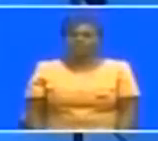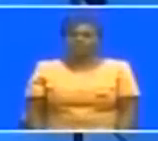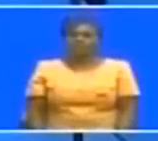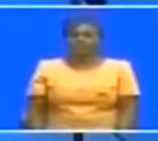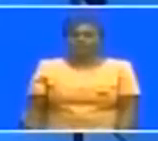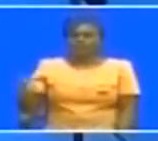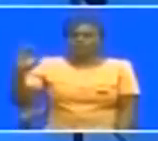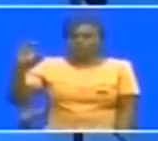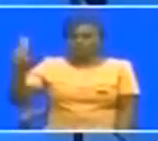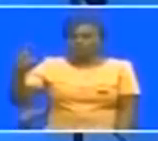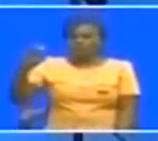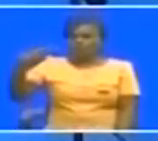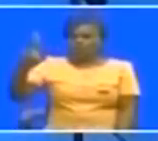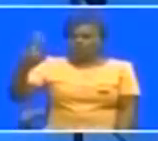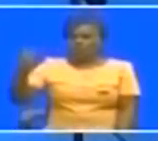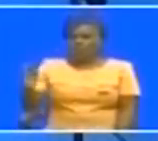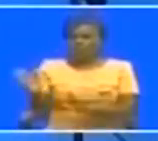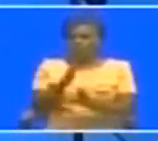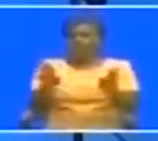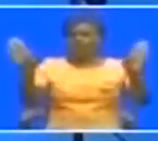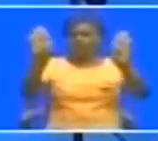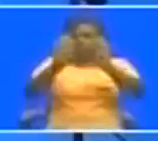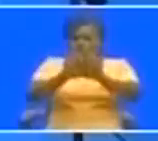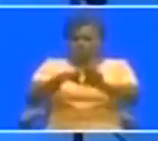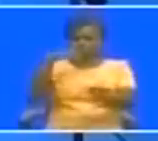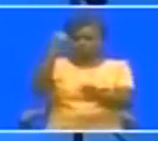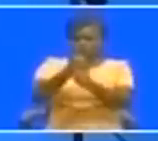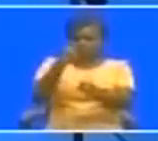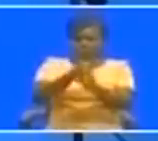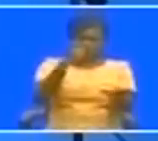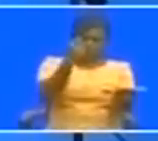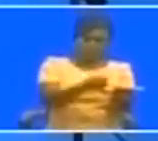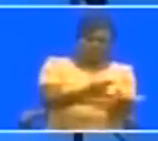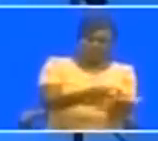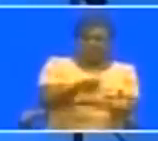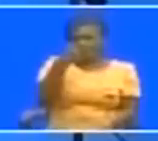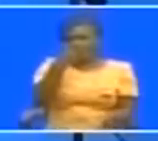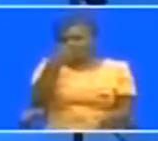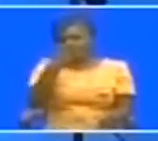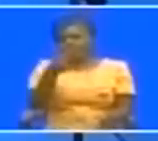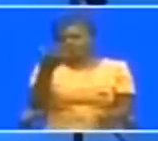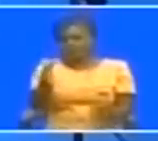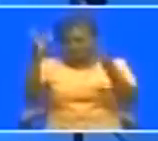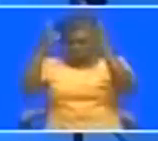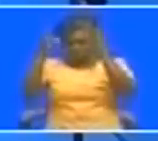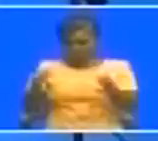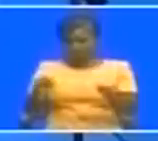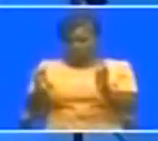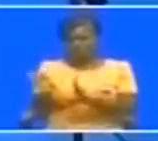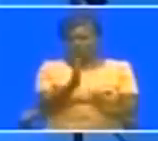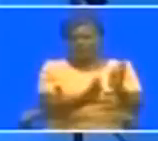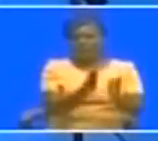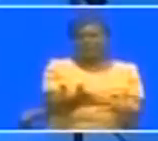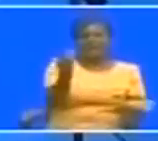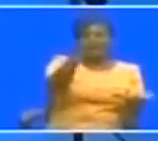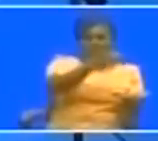Uchumi Supermarkets has announced plans to shut down its operations in Uganda and Tanzania. The move comes as part of restructuring efforts